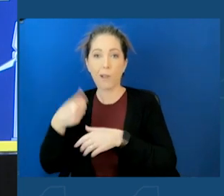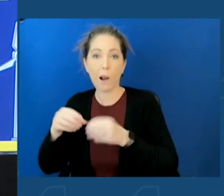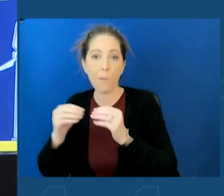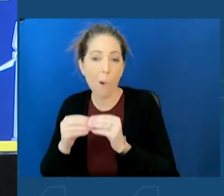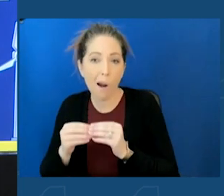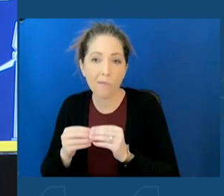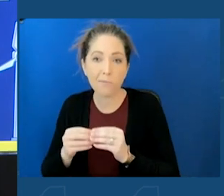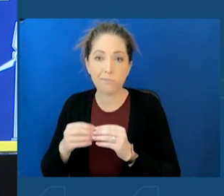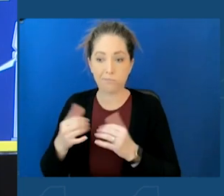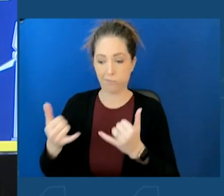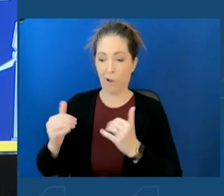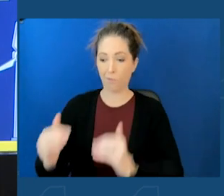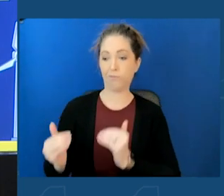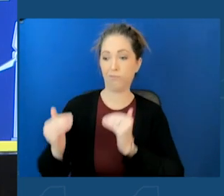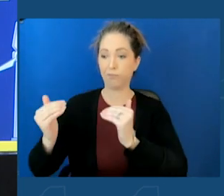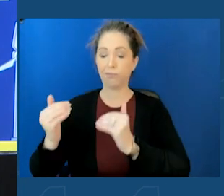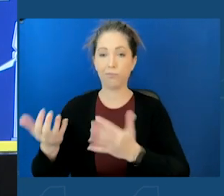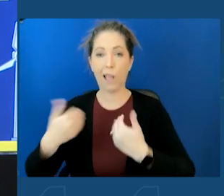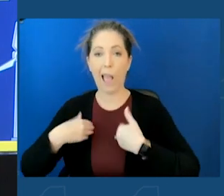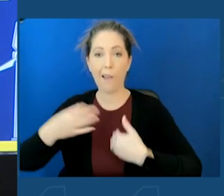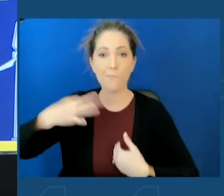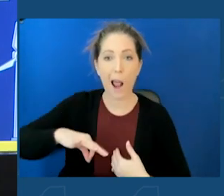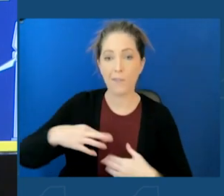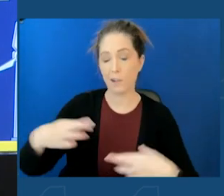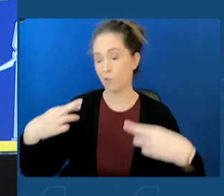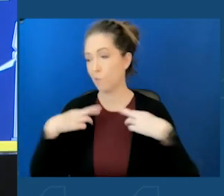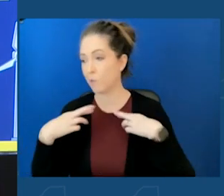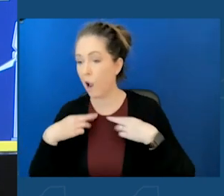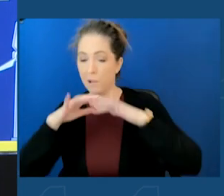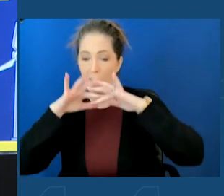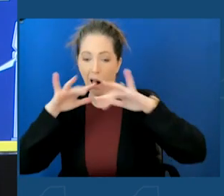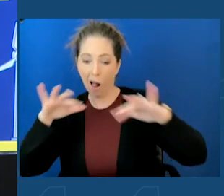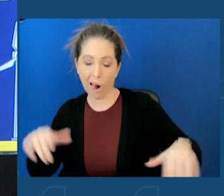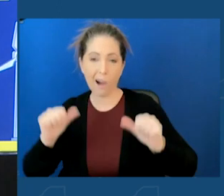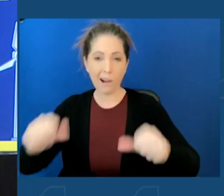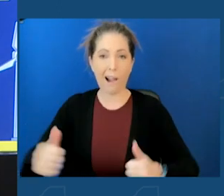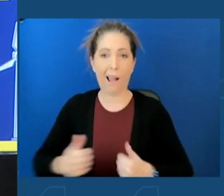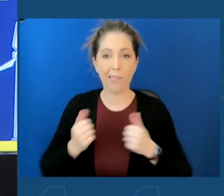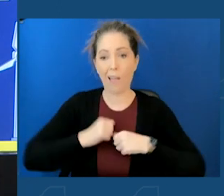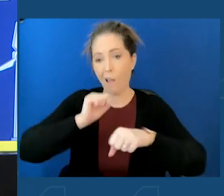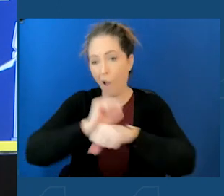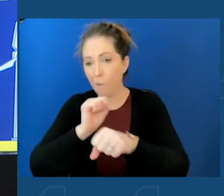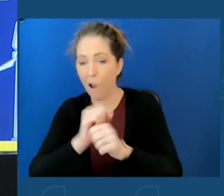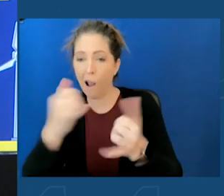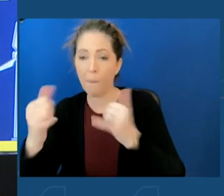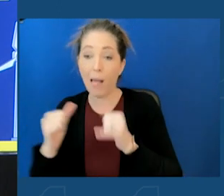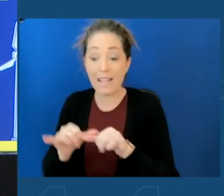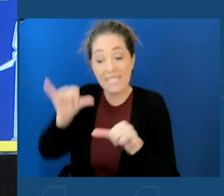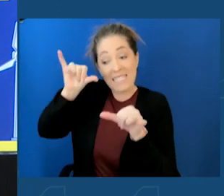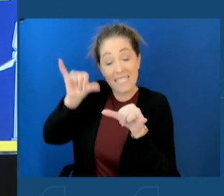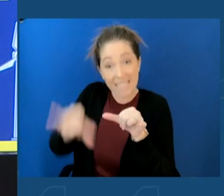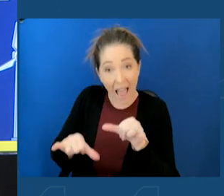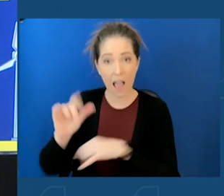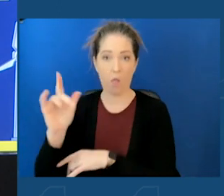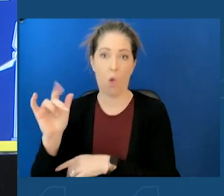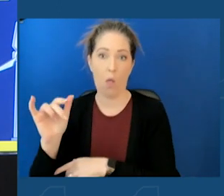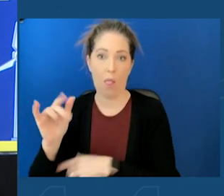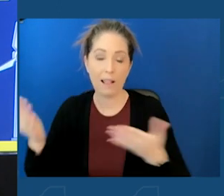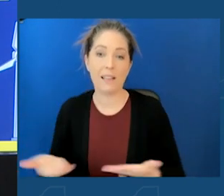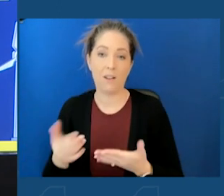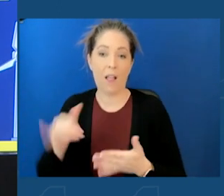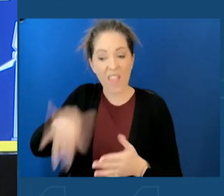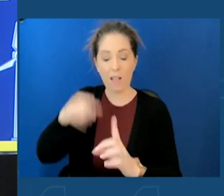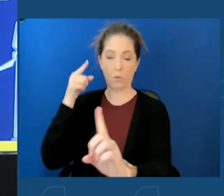have benefits. They have a retirement, so they could live, work, play, and stay here on Long Island. That is the goal.